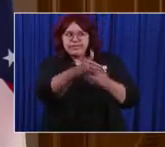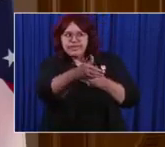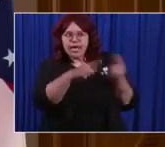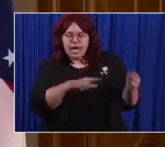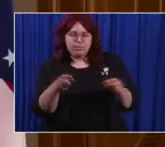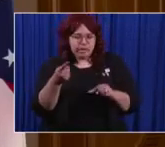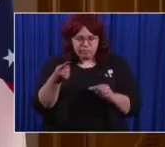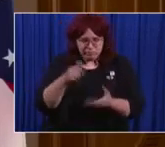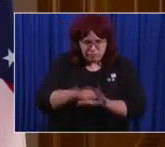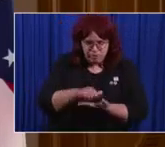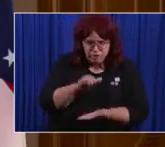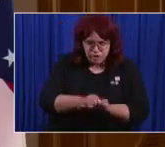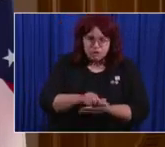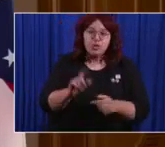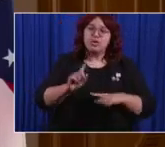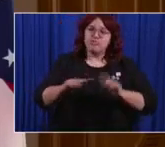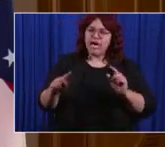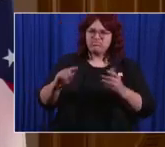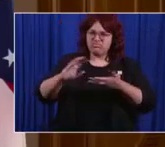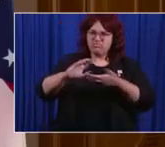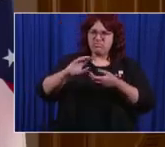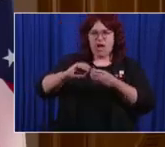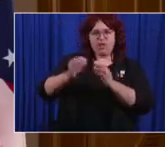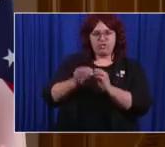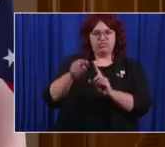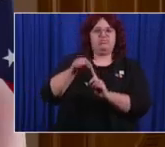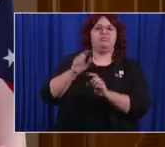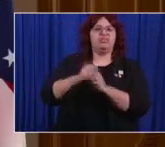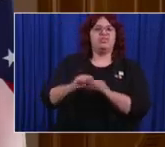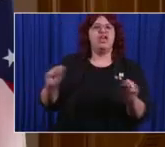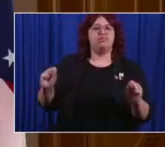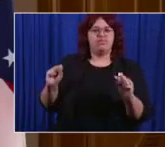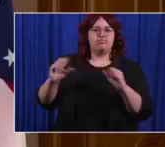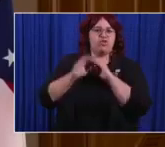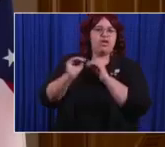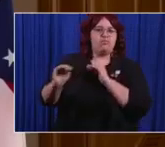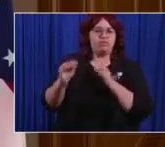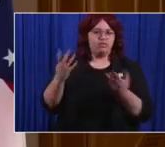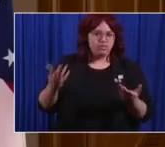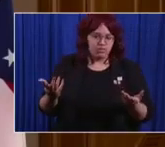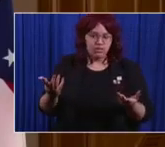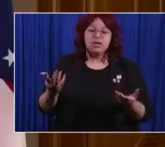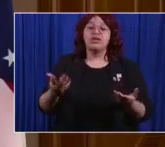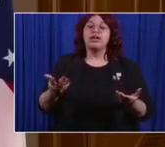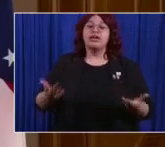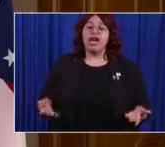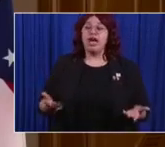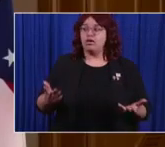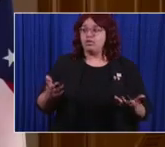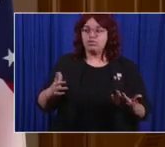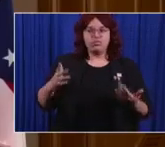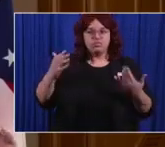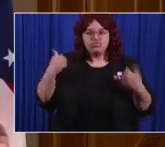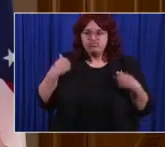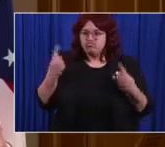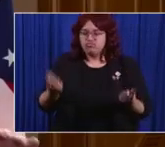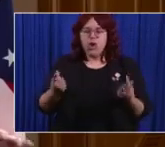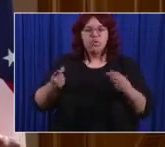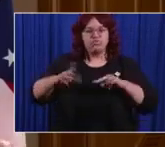that. I have always felt, when we talked about should you have case metric or should you have number